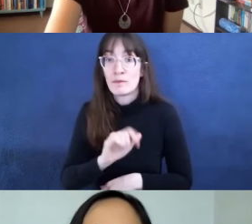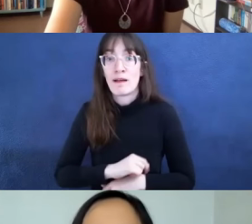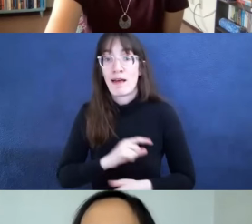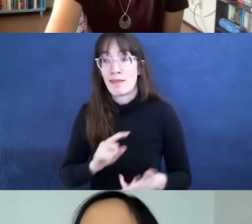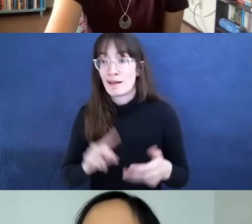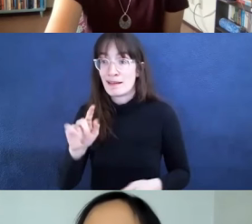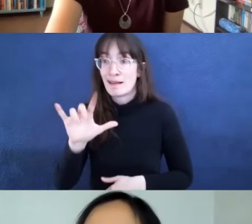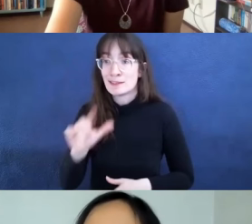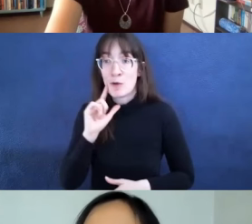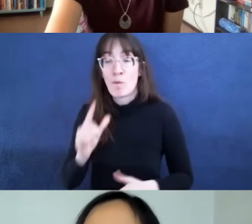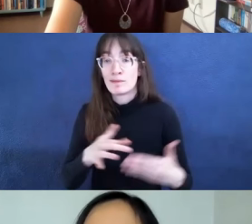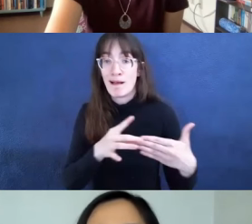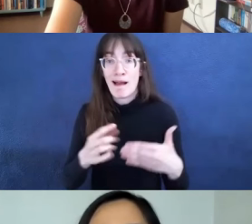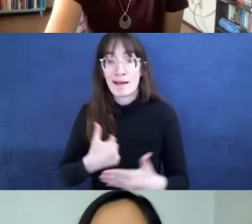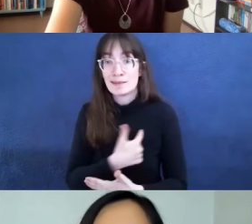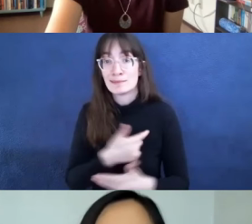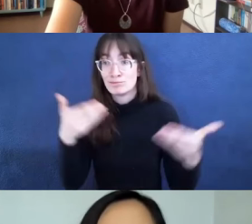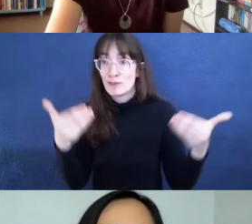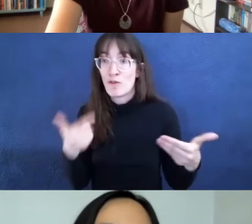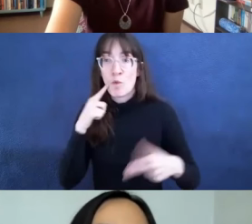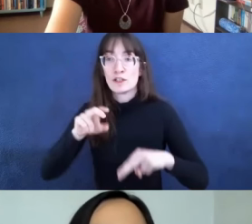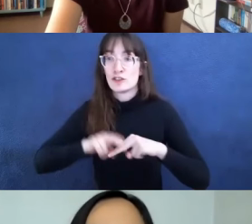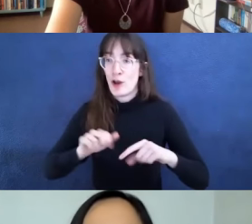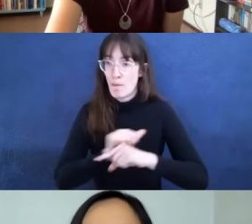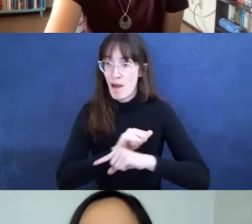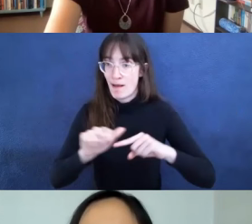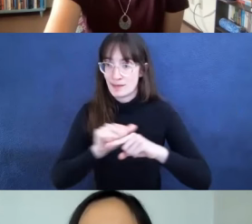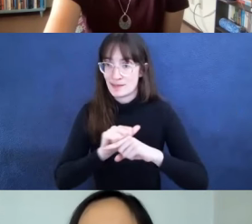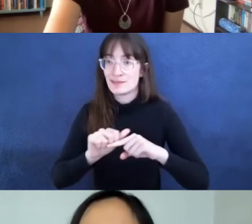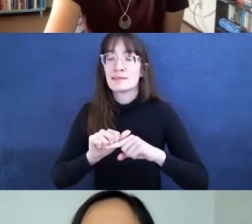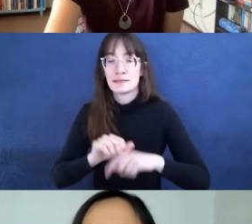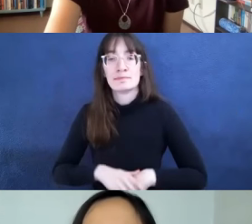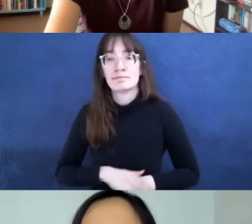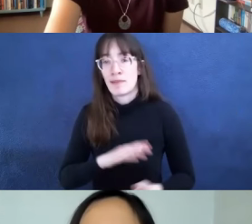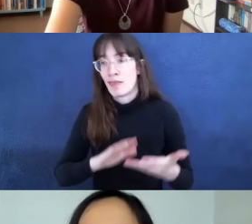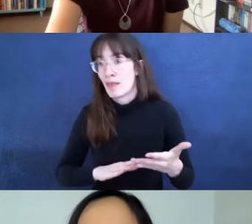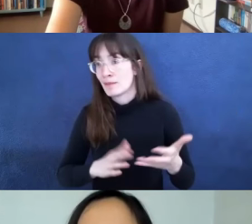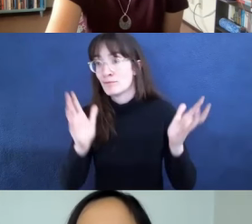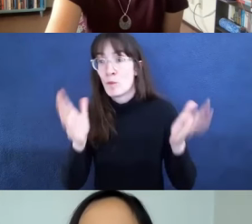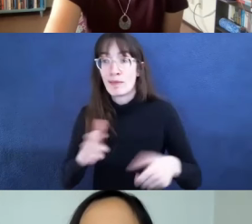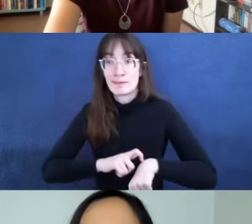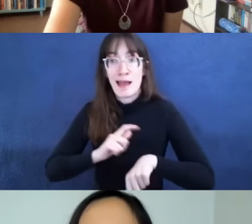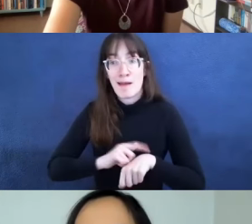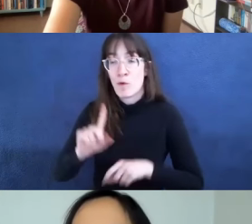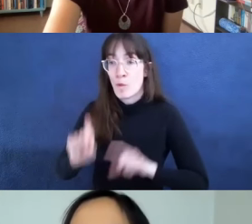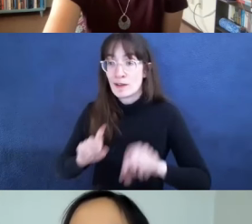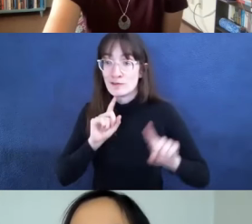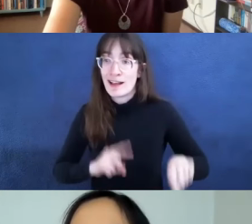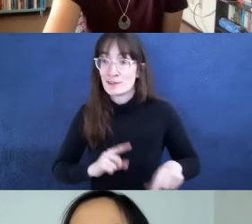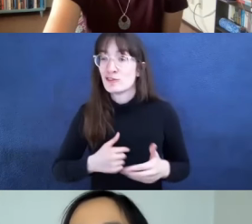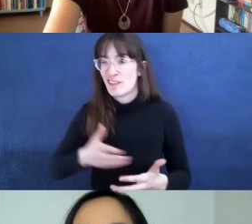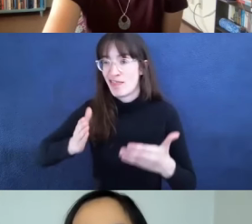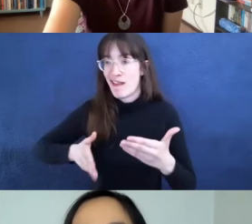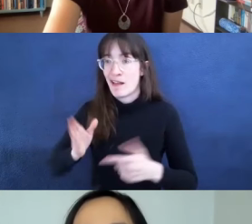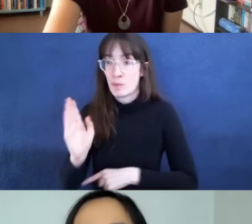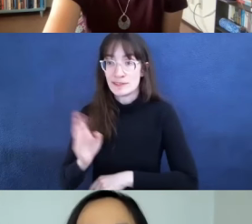in an invitation for a chair practice. And then we'll leave time for questions and answers at the end.